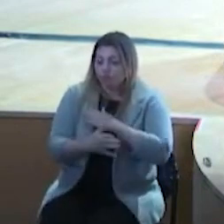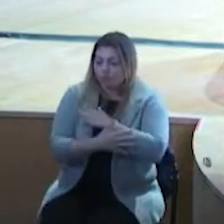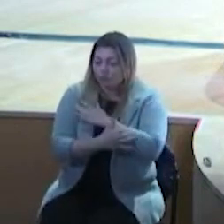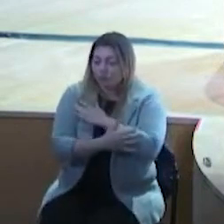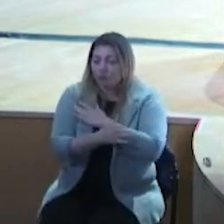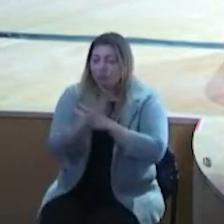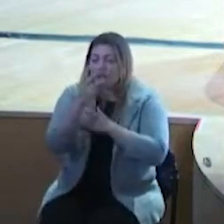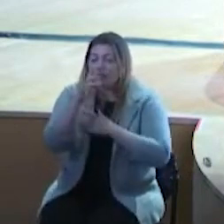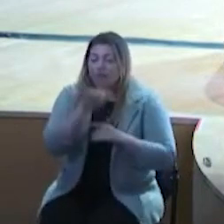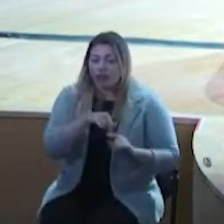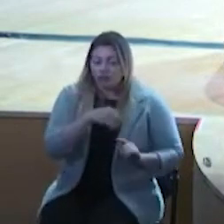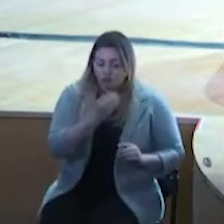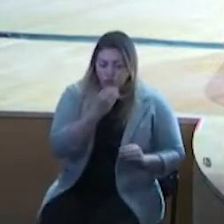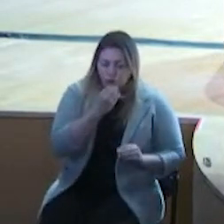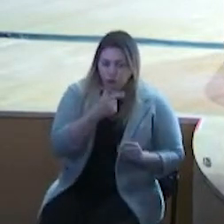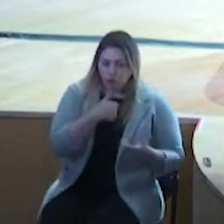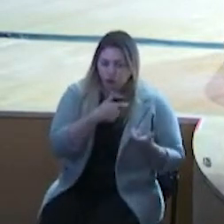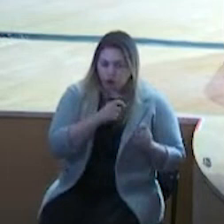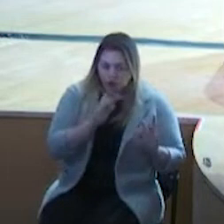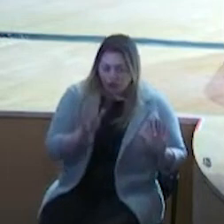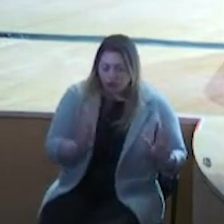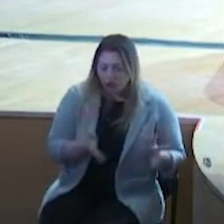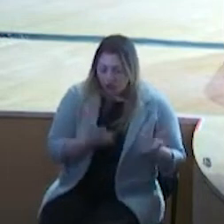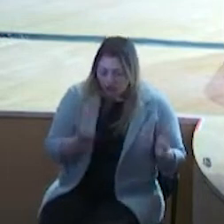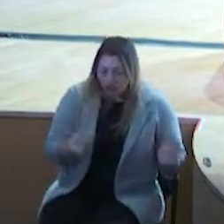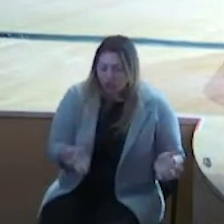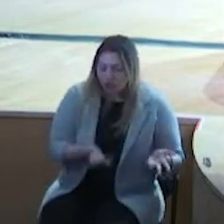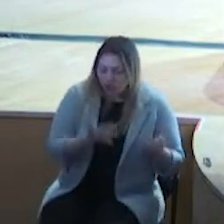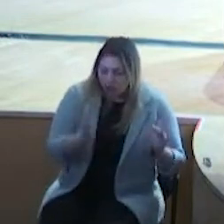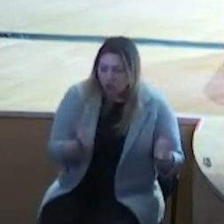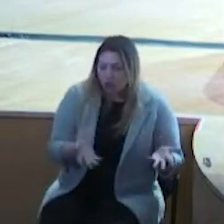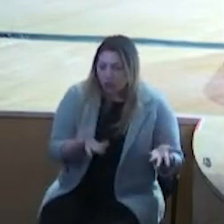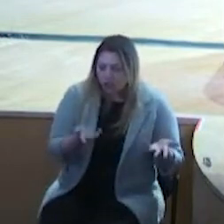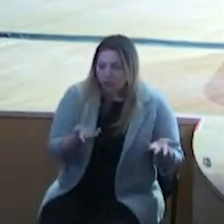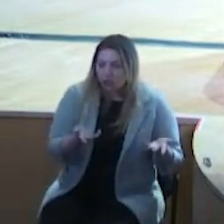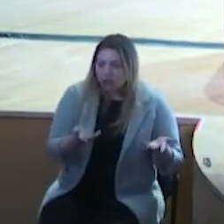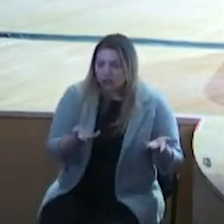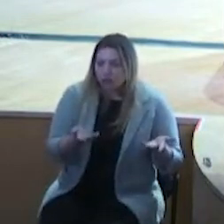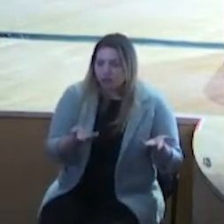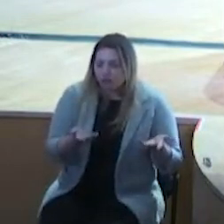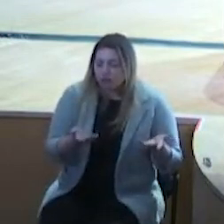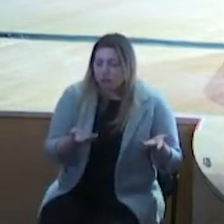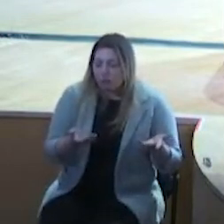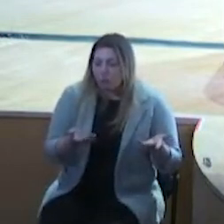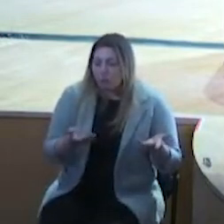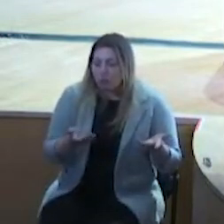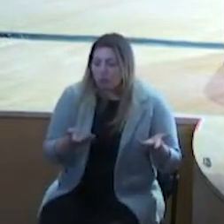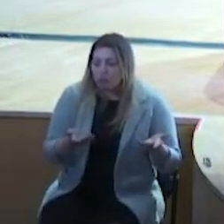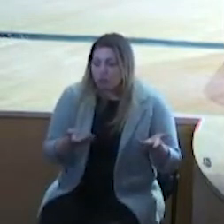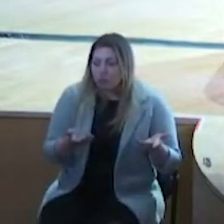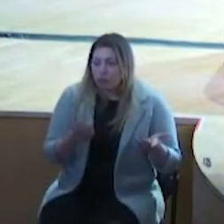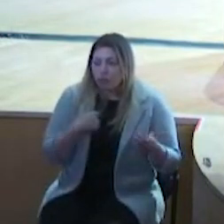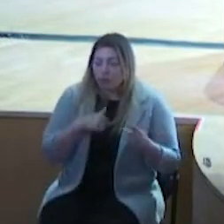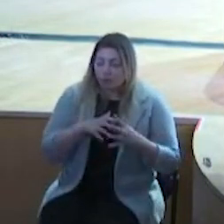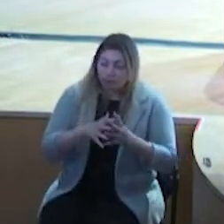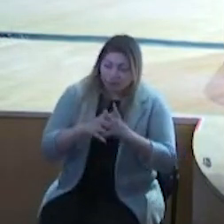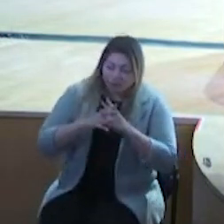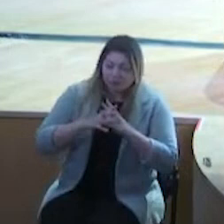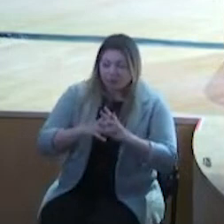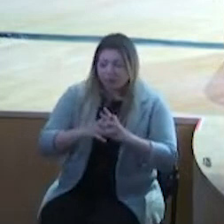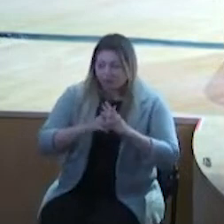we are trying to rejuvenate. And we are arm wrestling